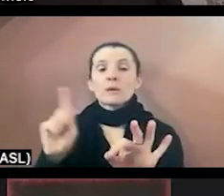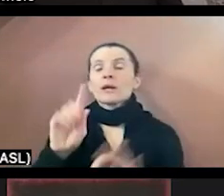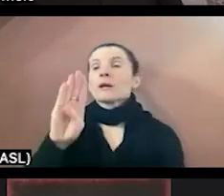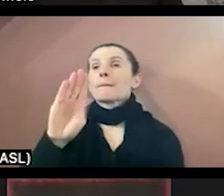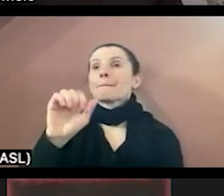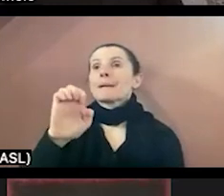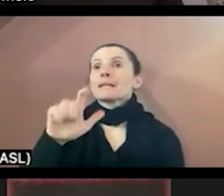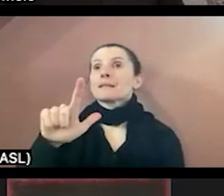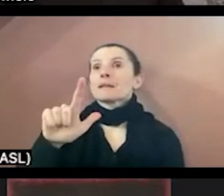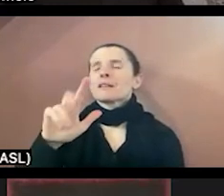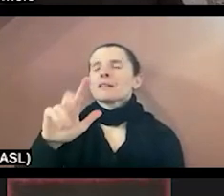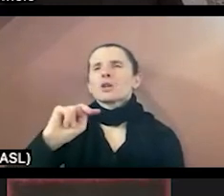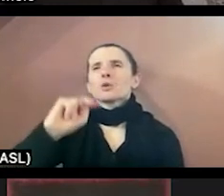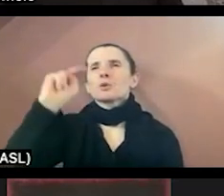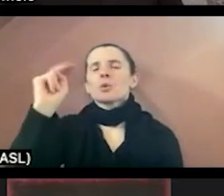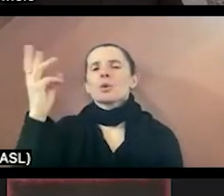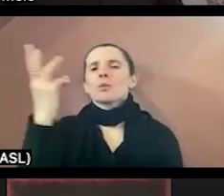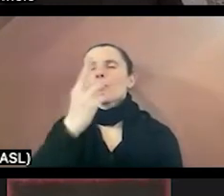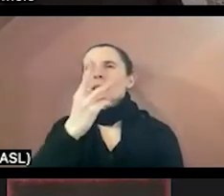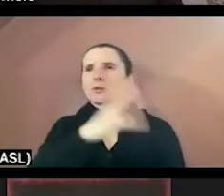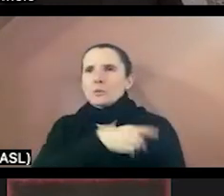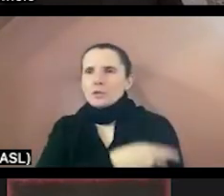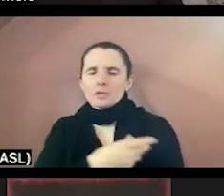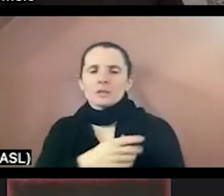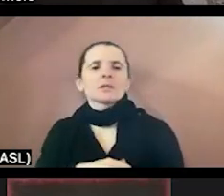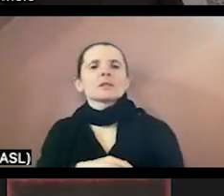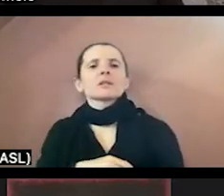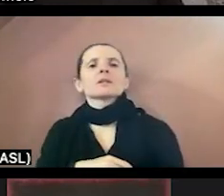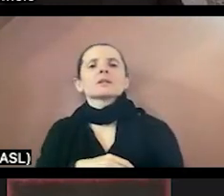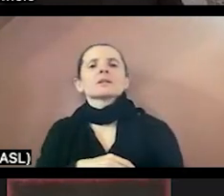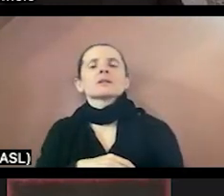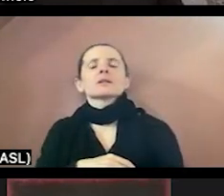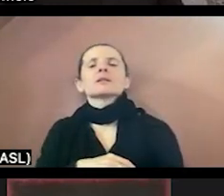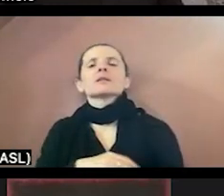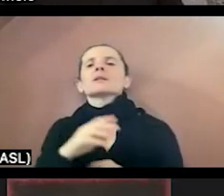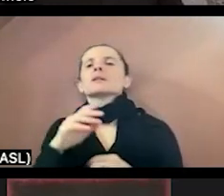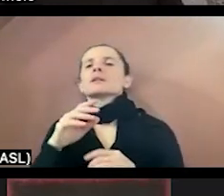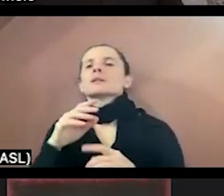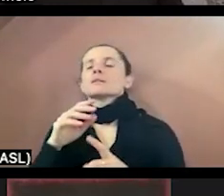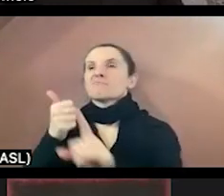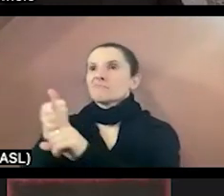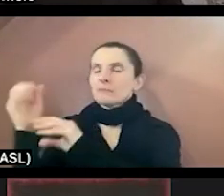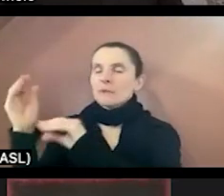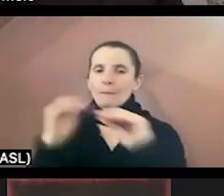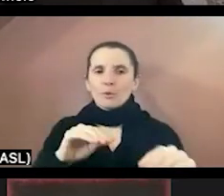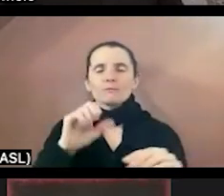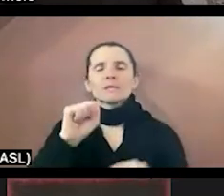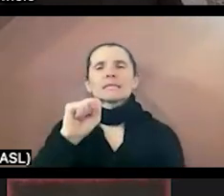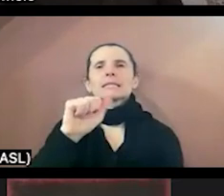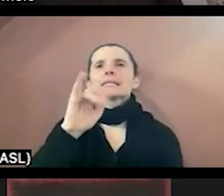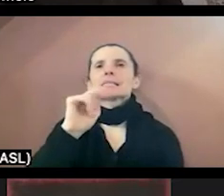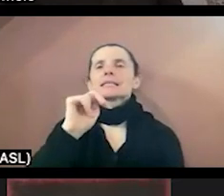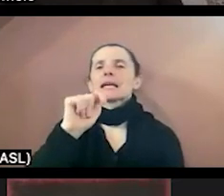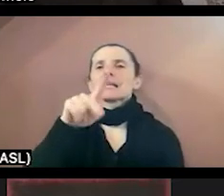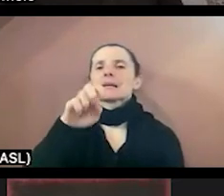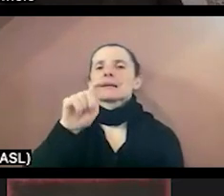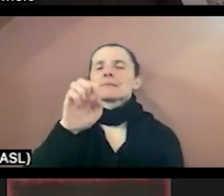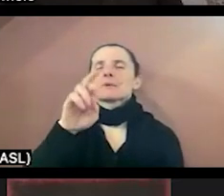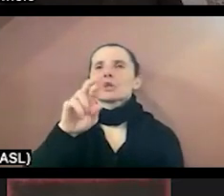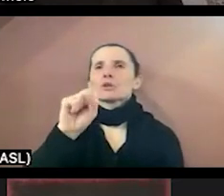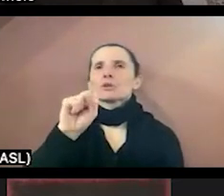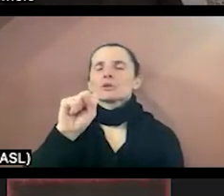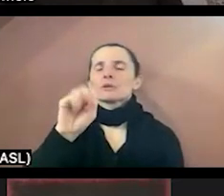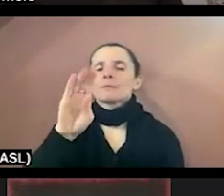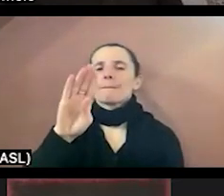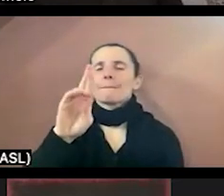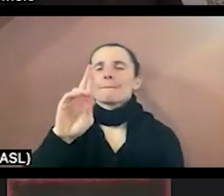corner of Switzerland, he moved to St. Petersburg, where he returned even after a long 25 years old spell in Berlin